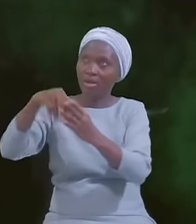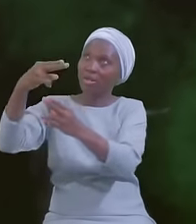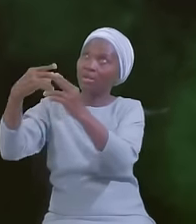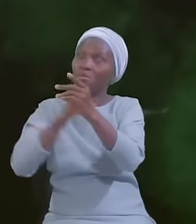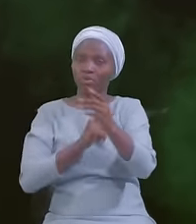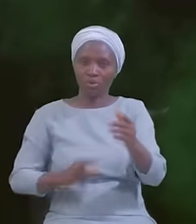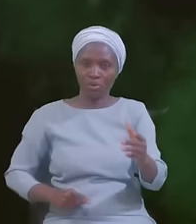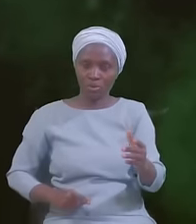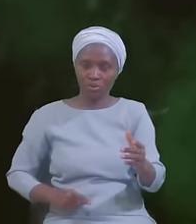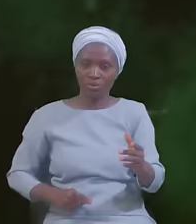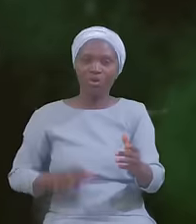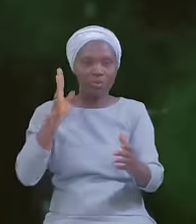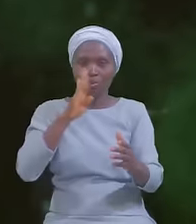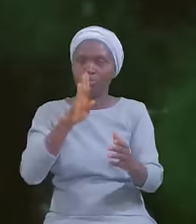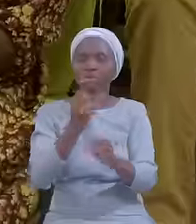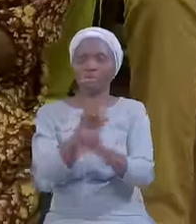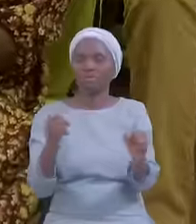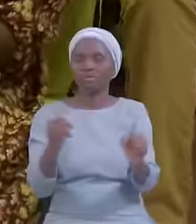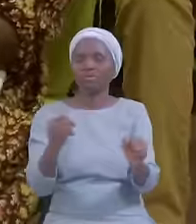saved. Amen.